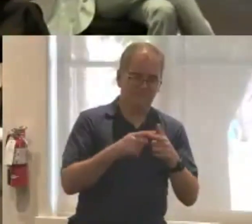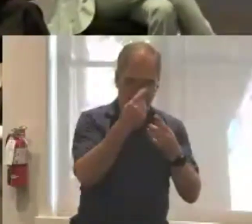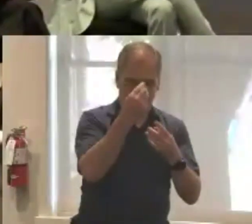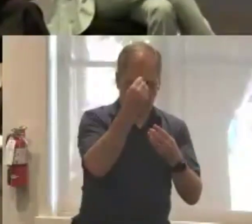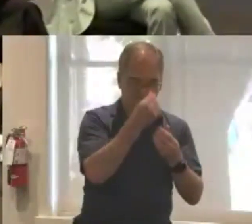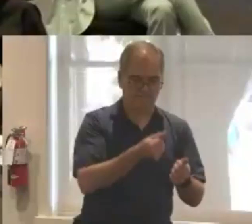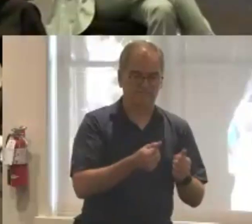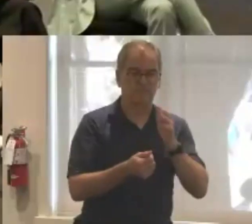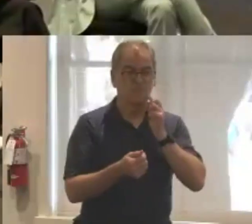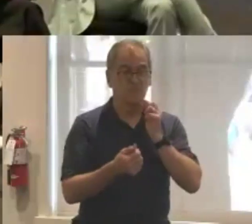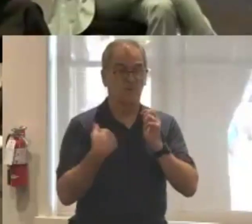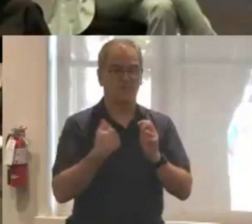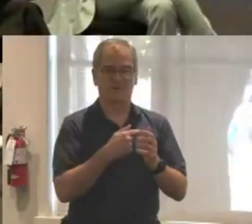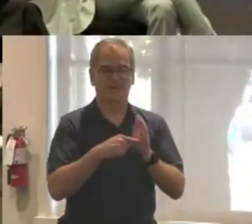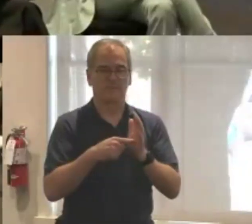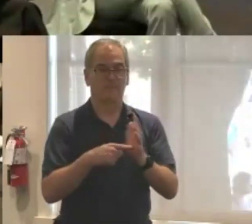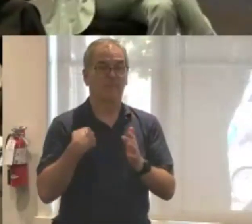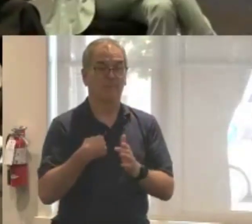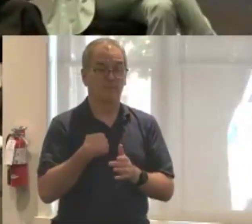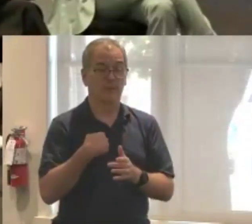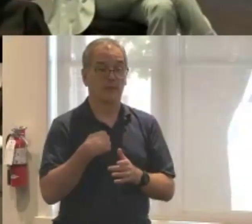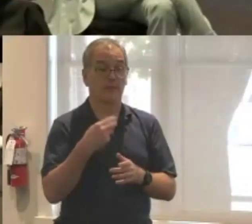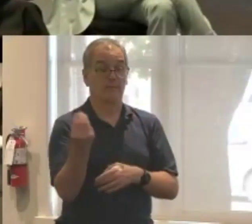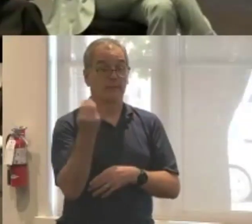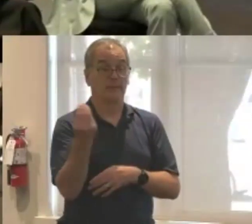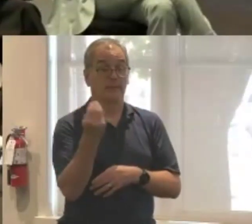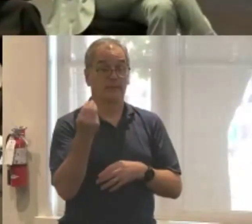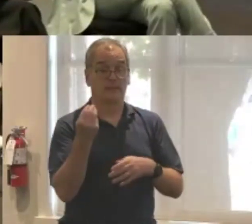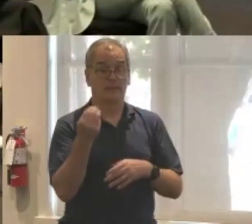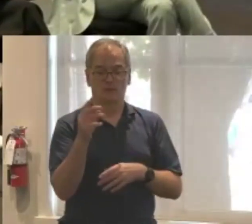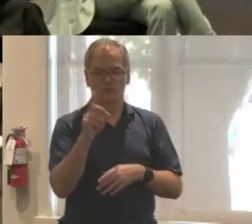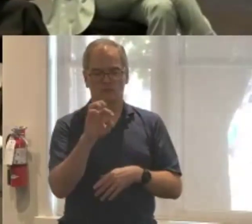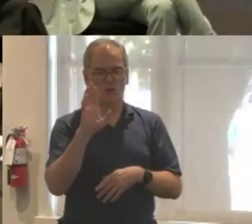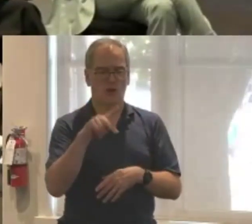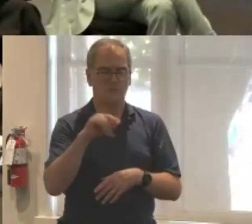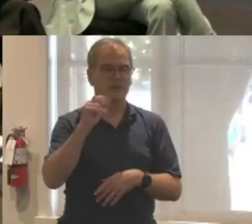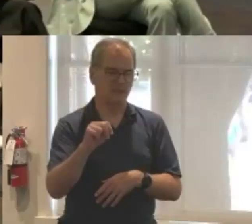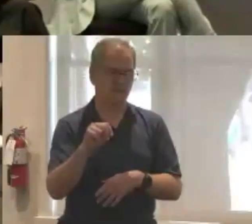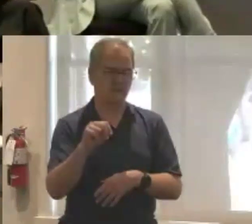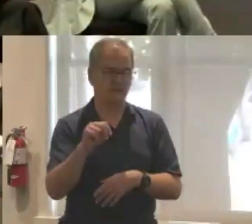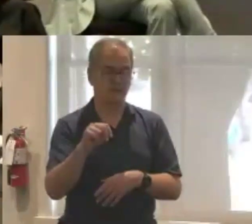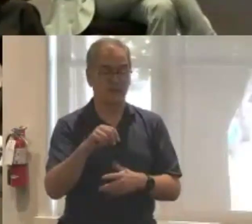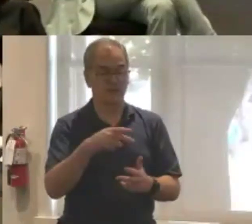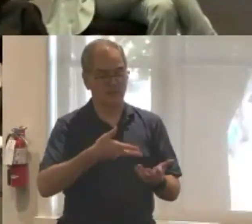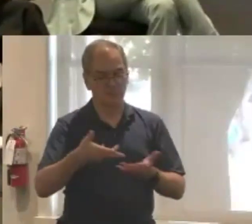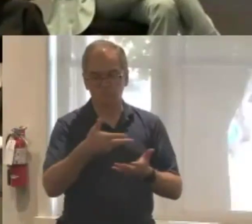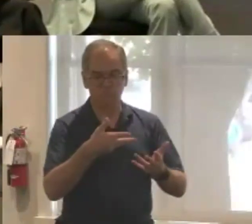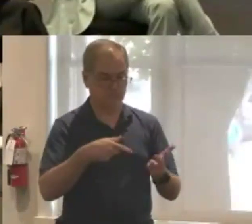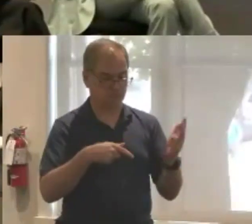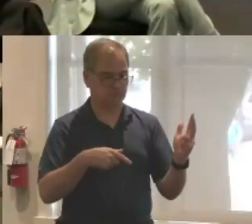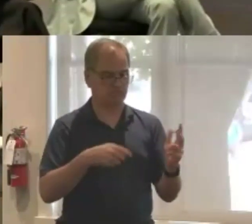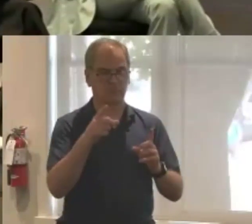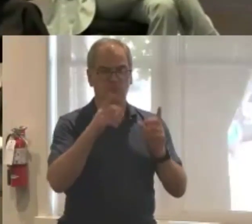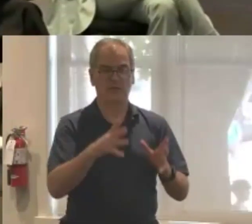looks like this. On Mondays, we have drop-in intakes, and it's a team of our leadership. So the three directors, our founder,